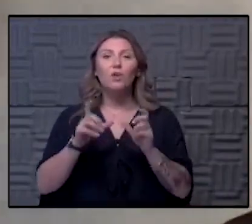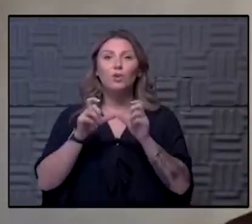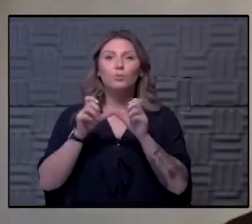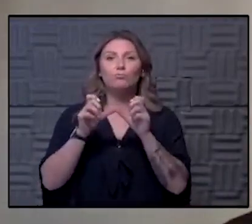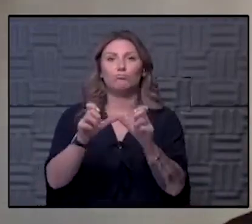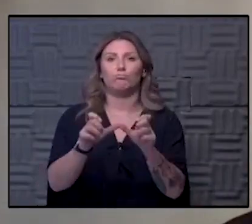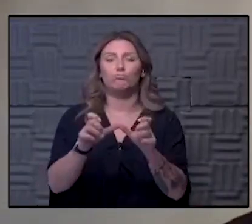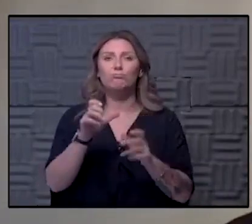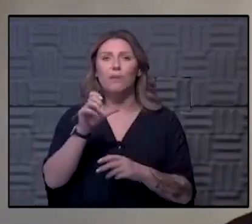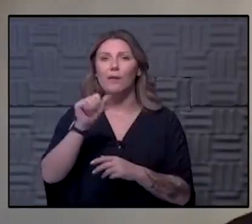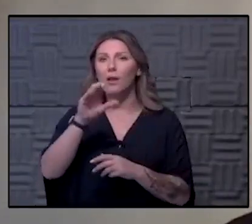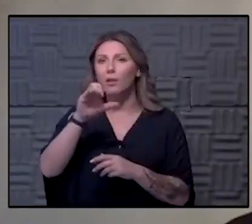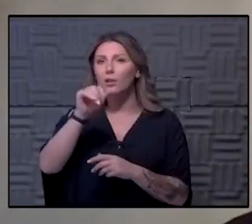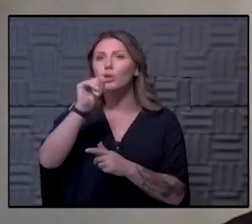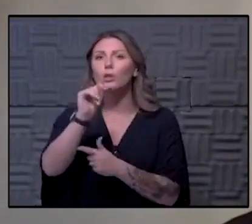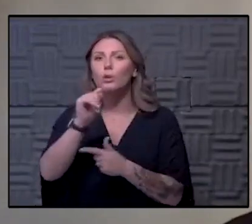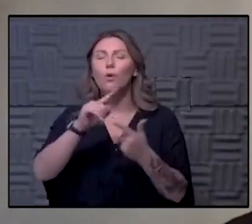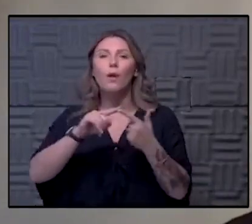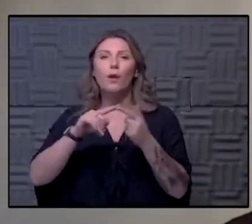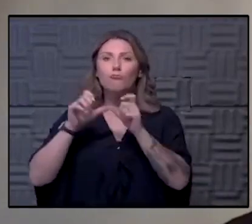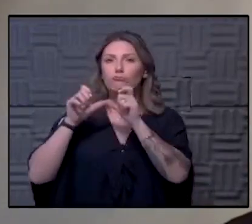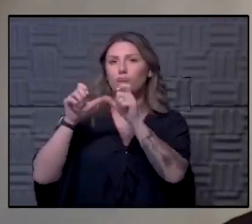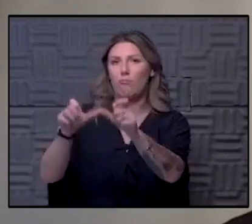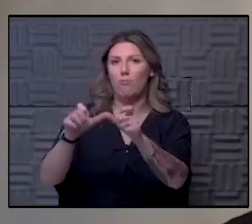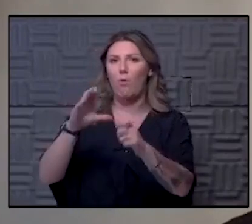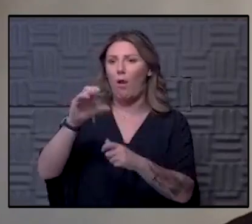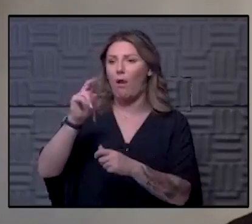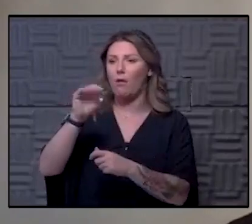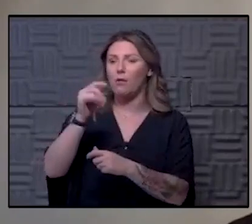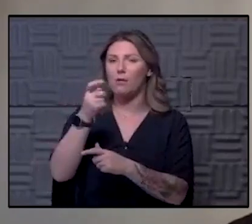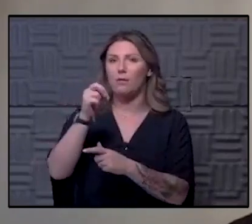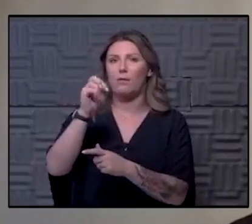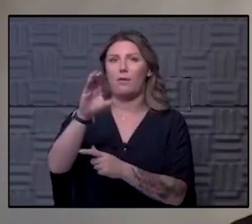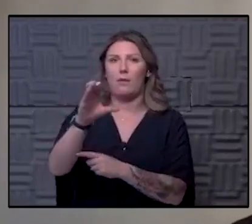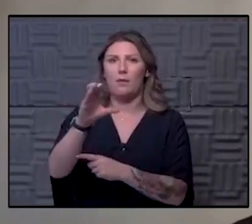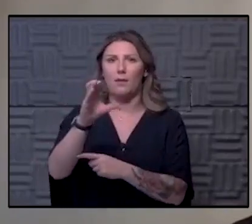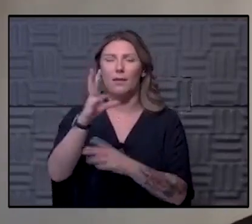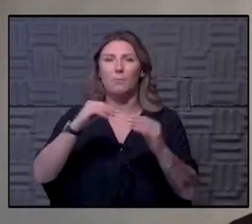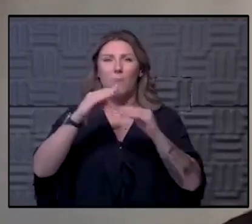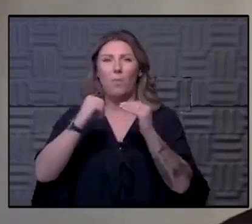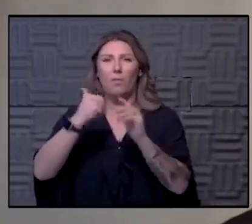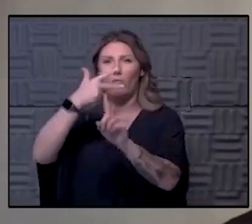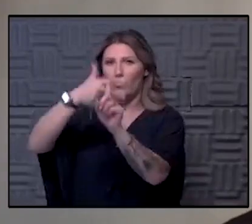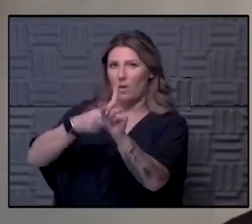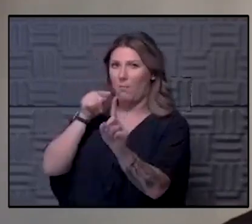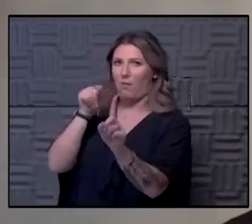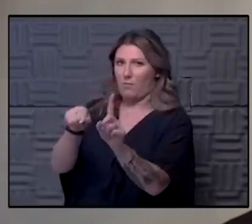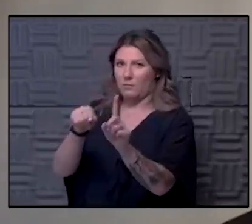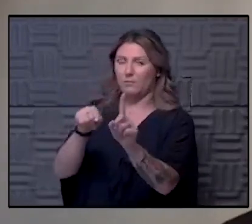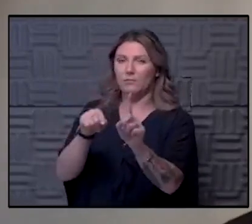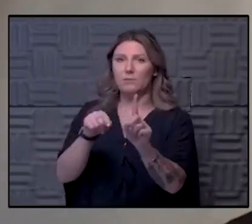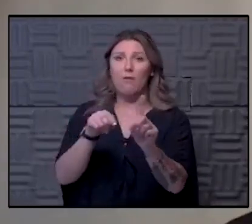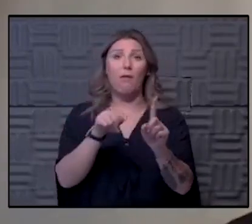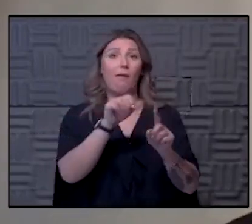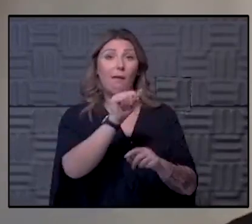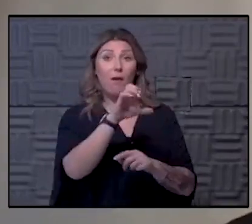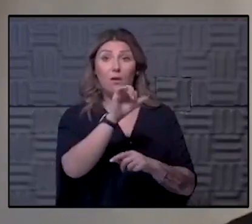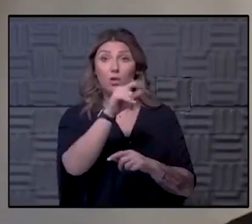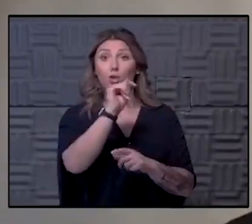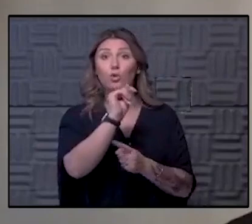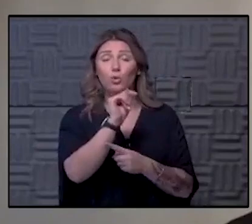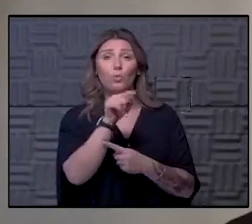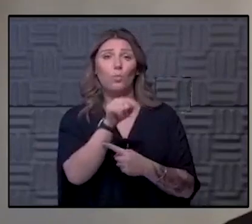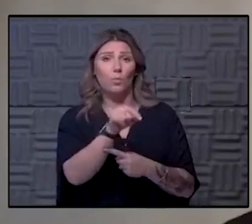and chronic insomnia. Chronic insomnia is something that someone has been dealing with for more than 3 months. And acute insomnia